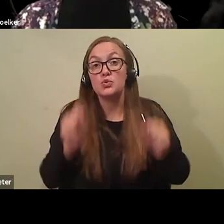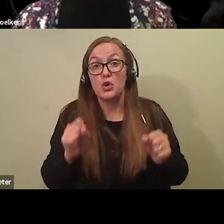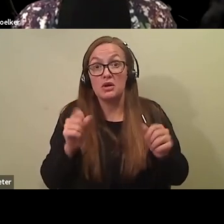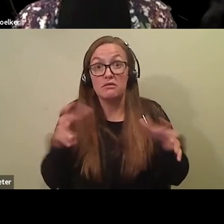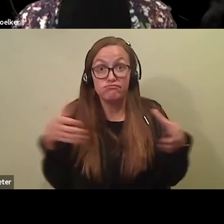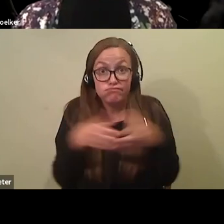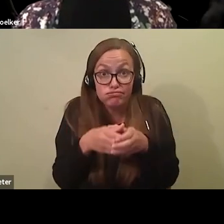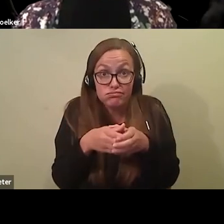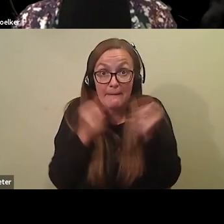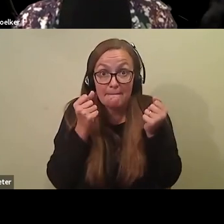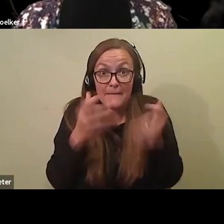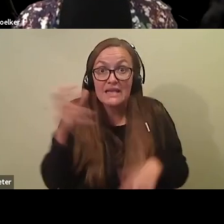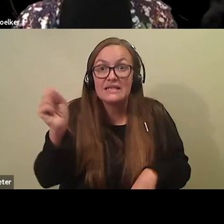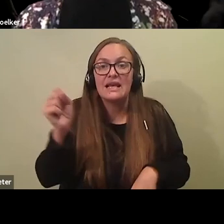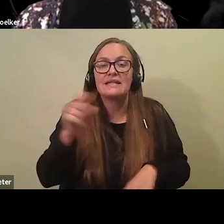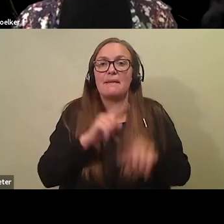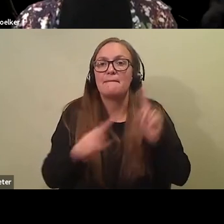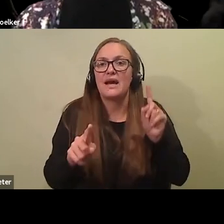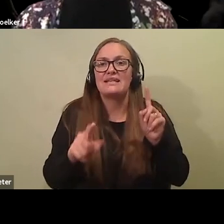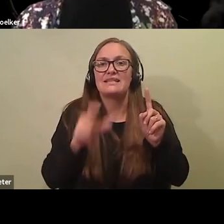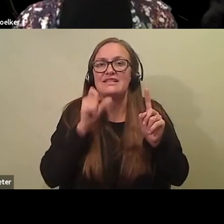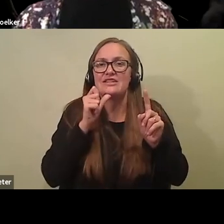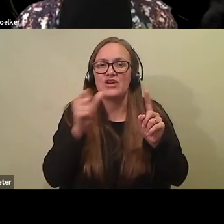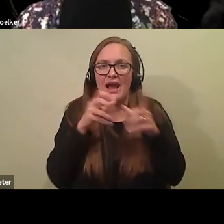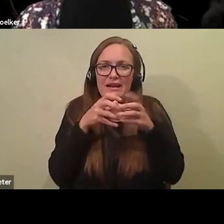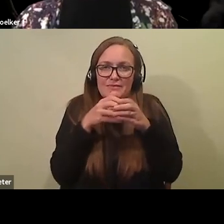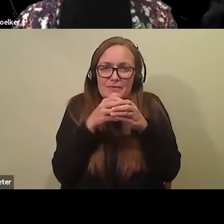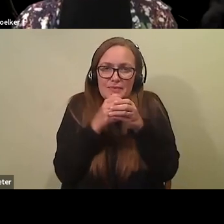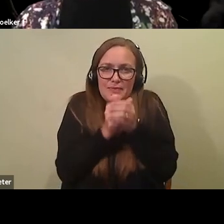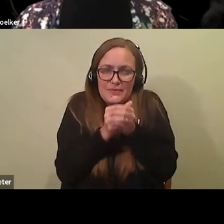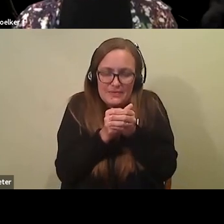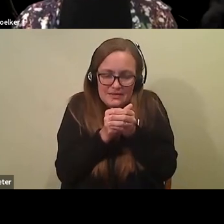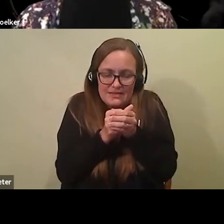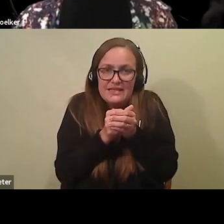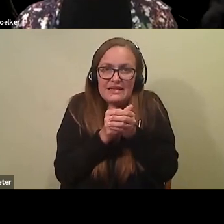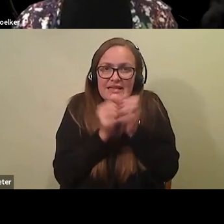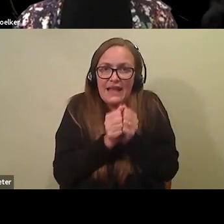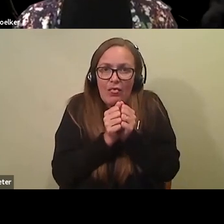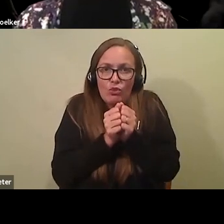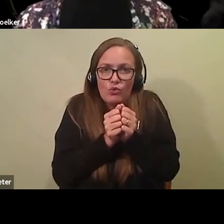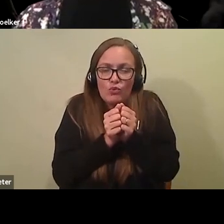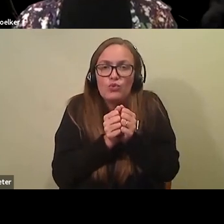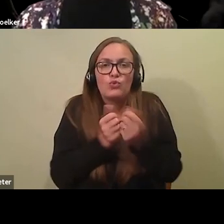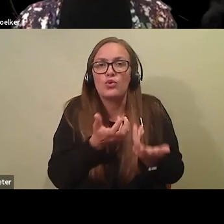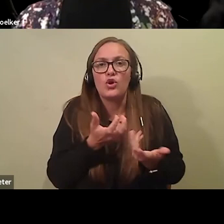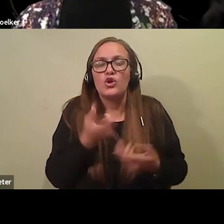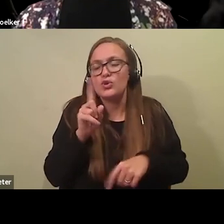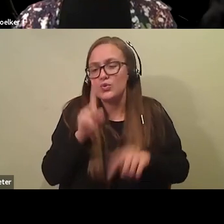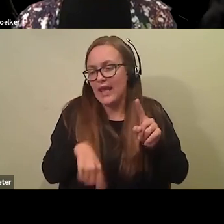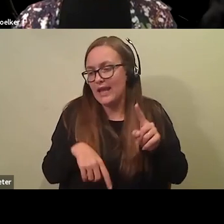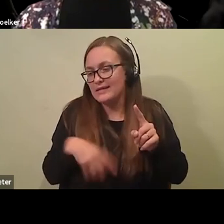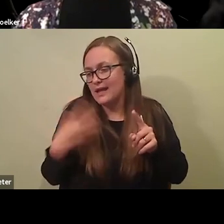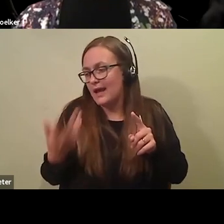but they're not like together in a clump. You cannot trap